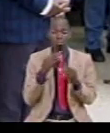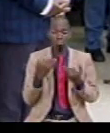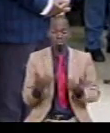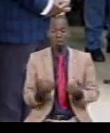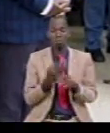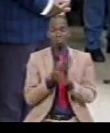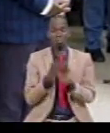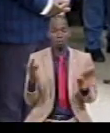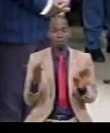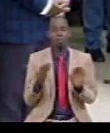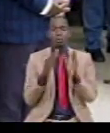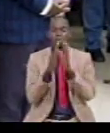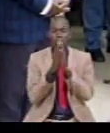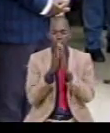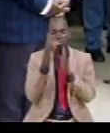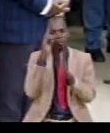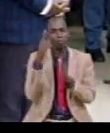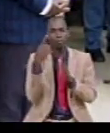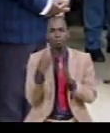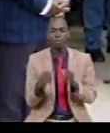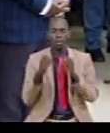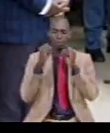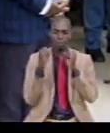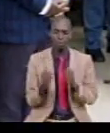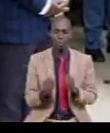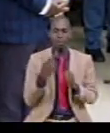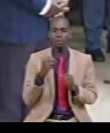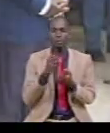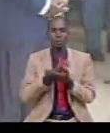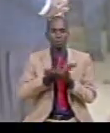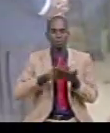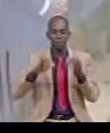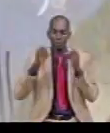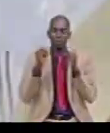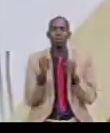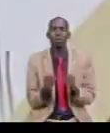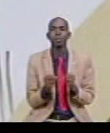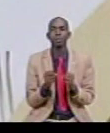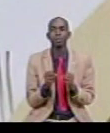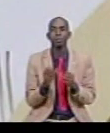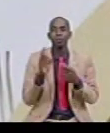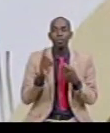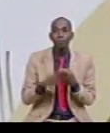the sanctifying power, the sanctifying fire to get